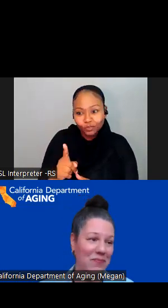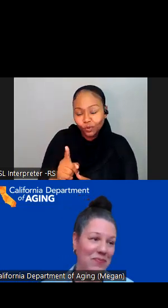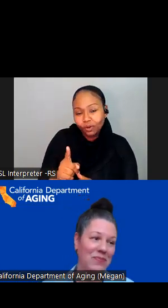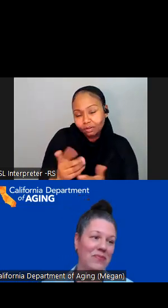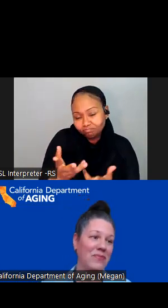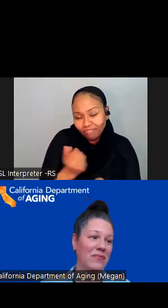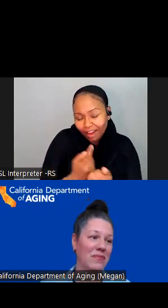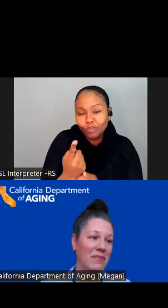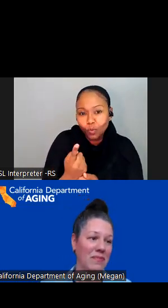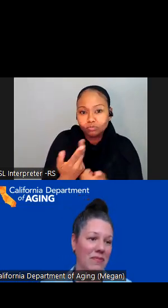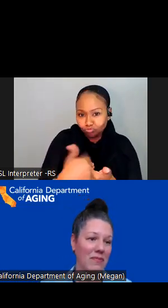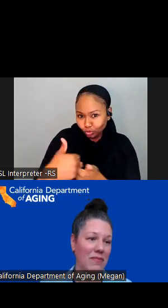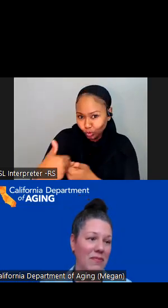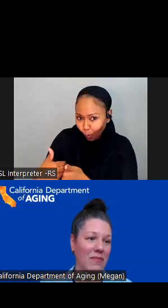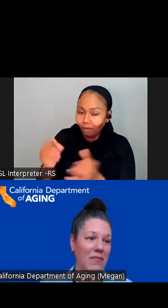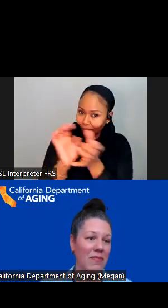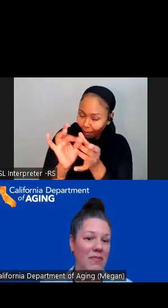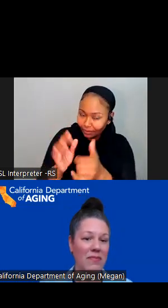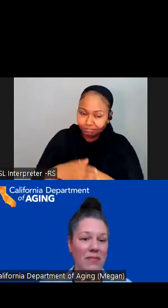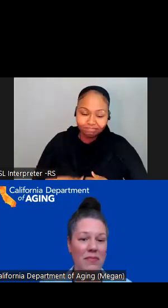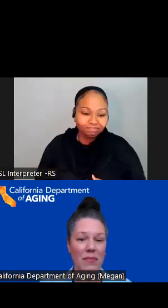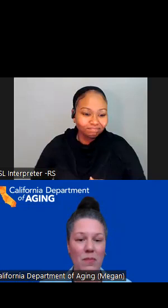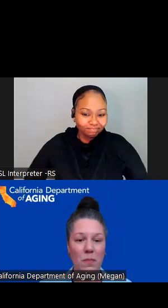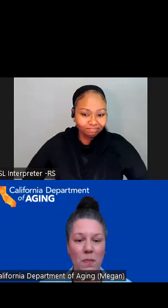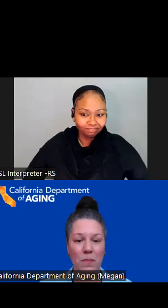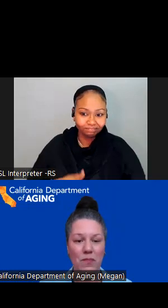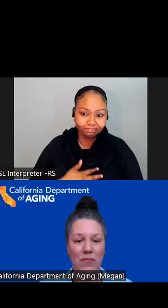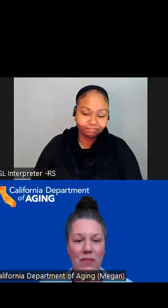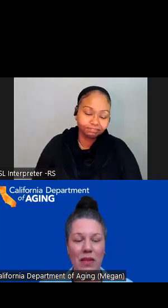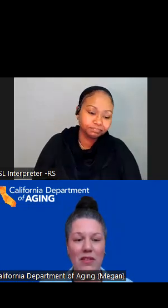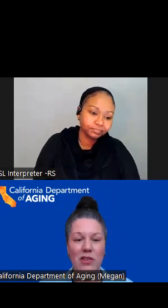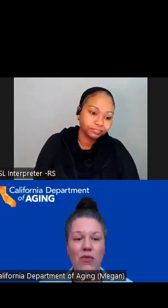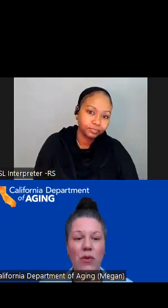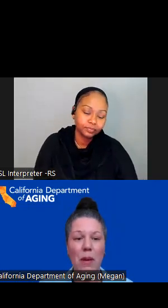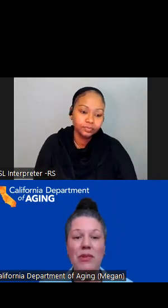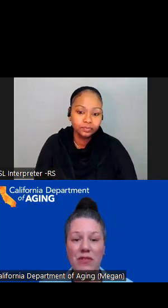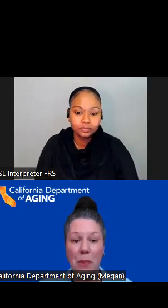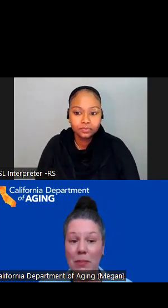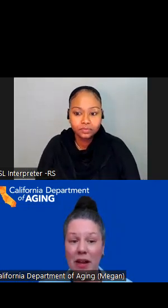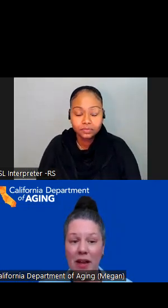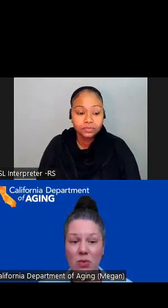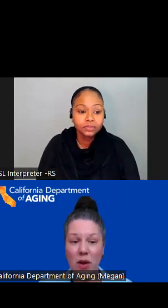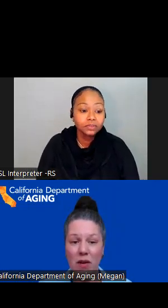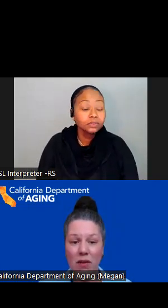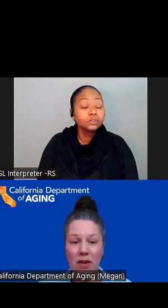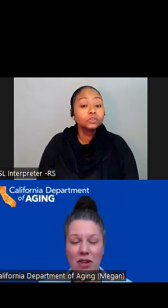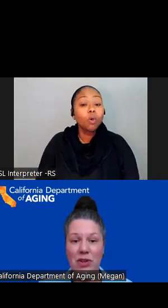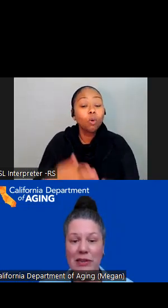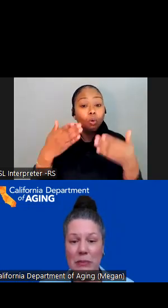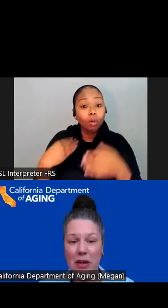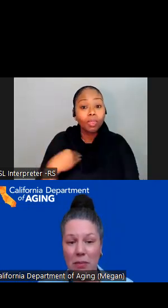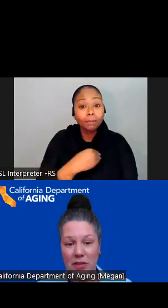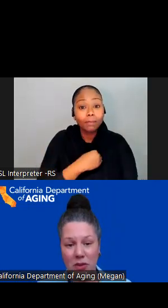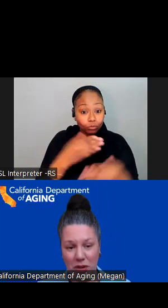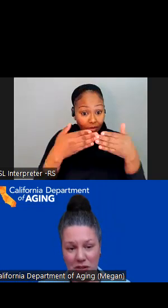line. So for members of the public as well, you